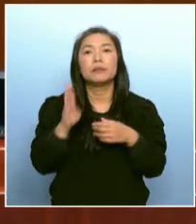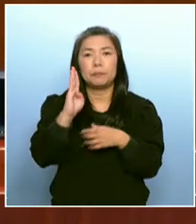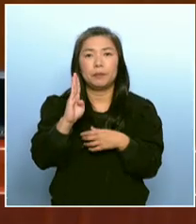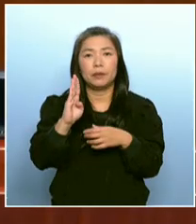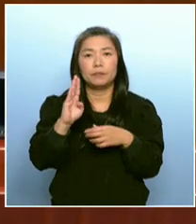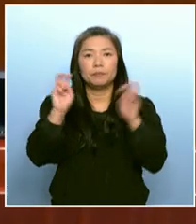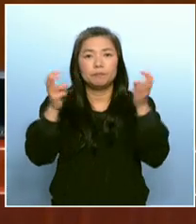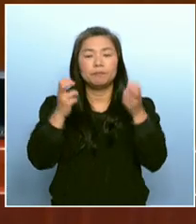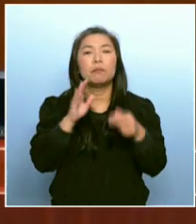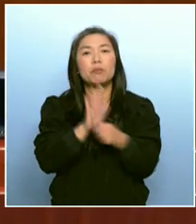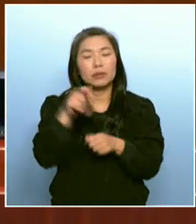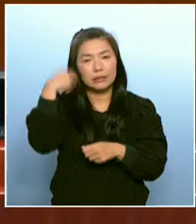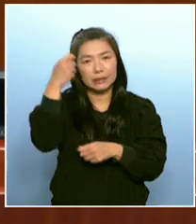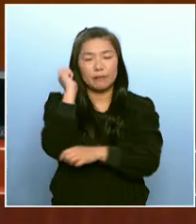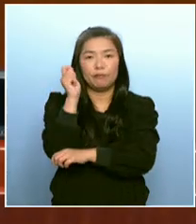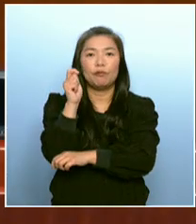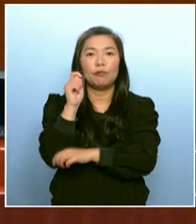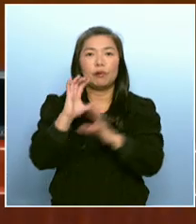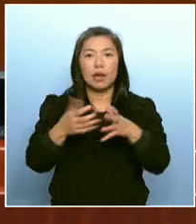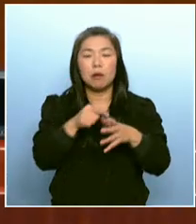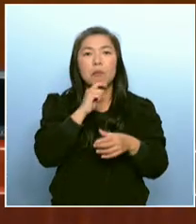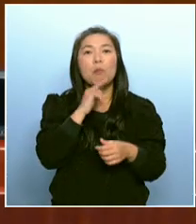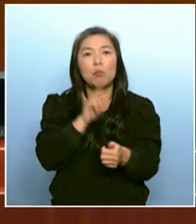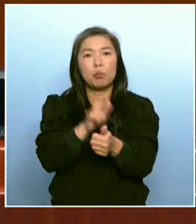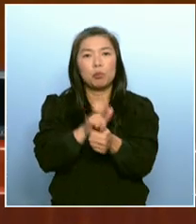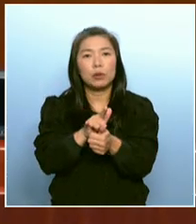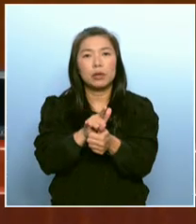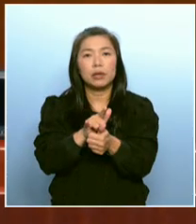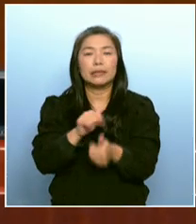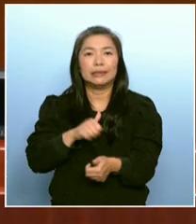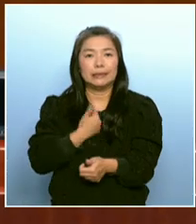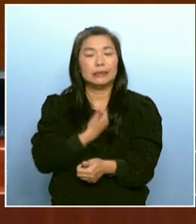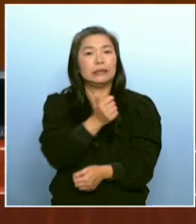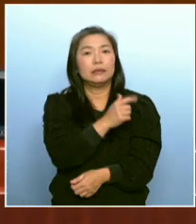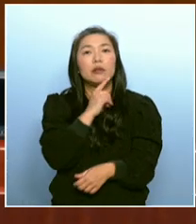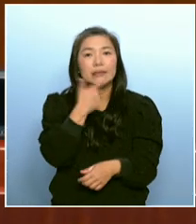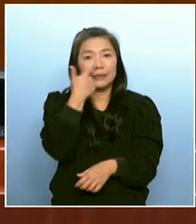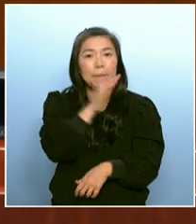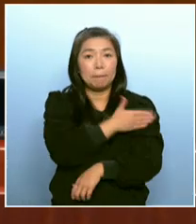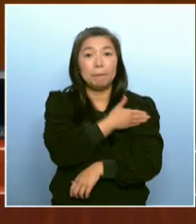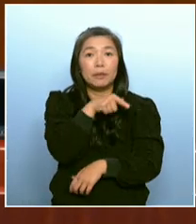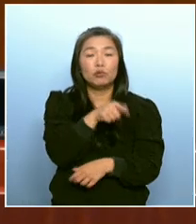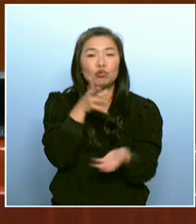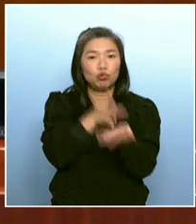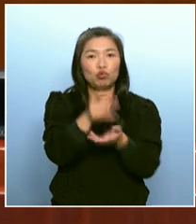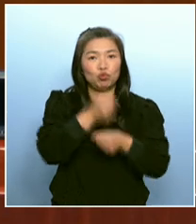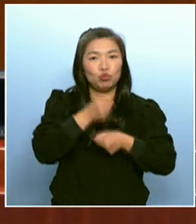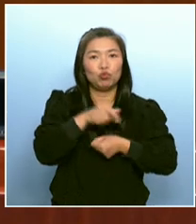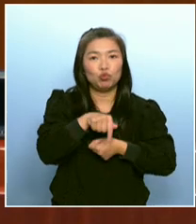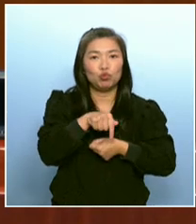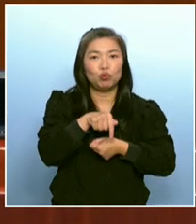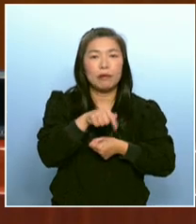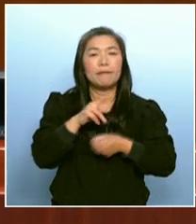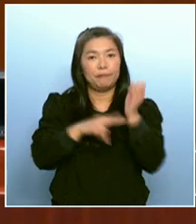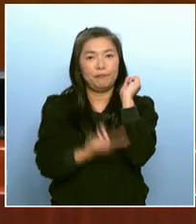employment for persons with disabilities, and B. Legislative amendments regarding the establishment of a new professional rank of health and